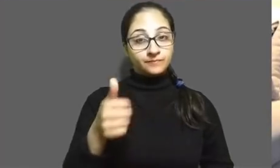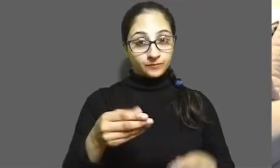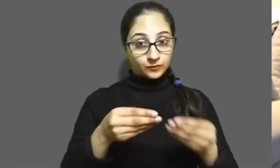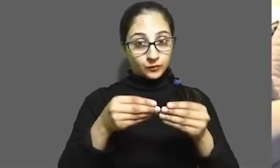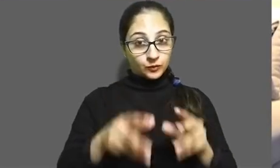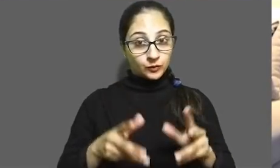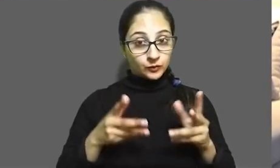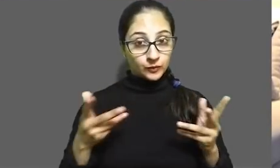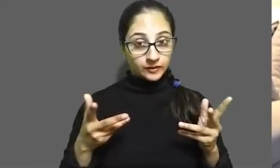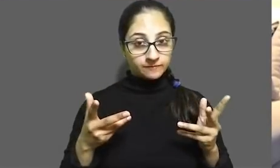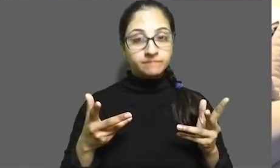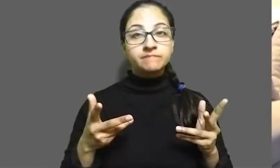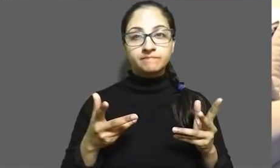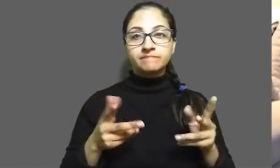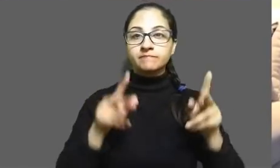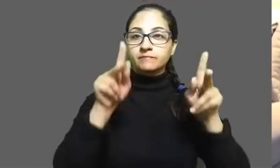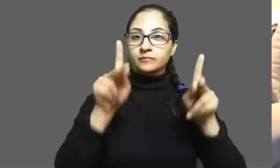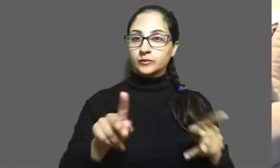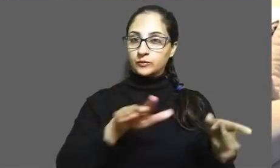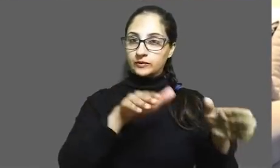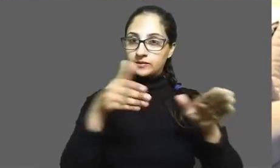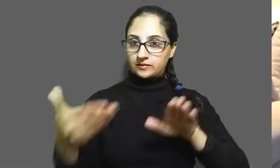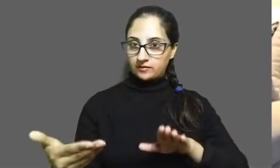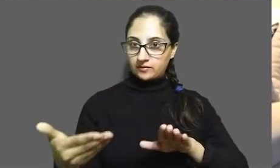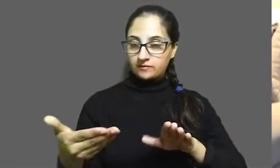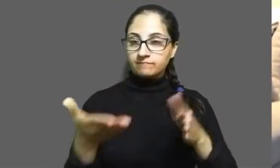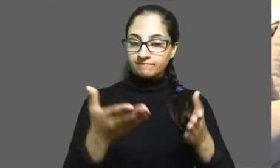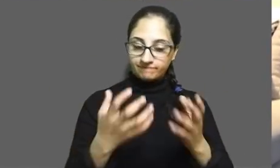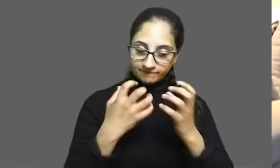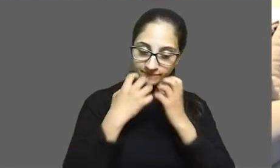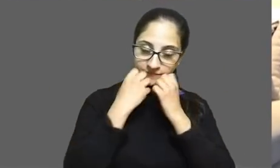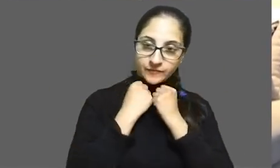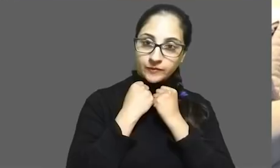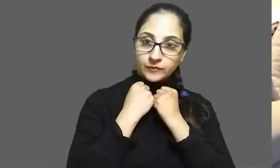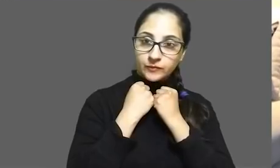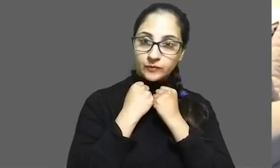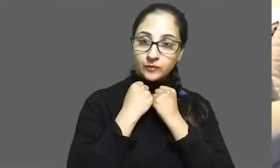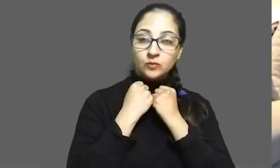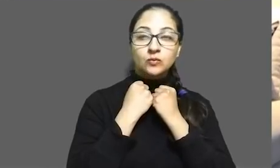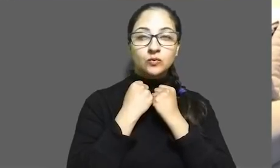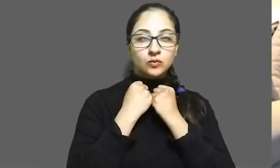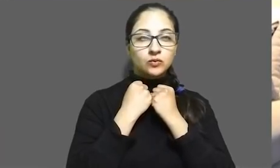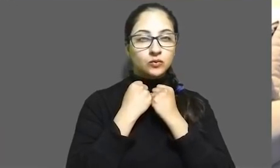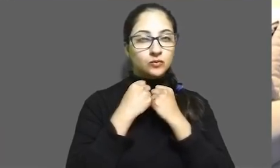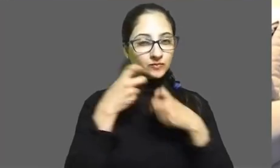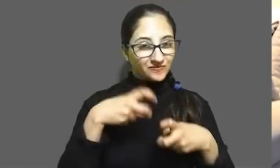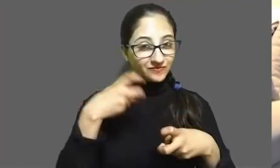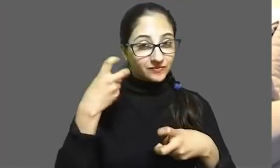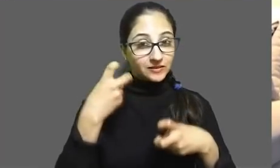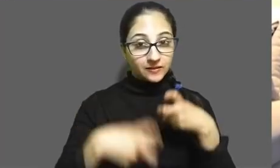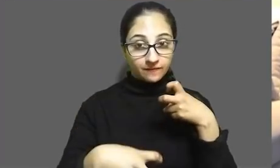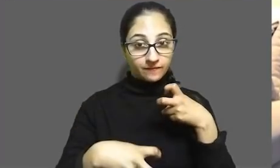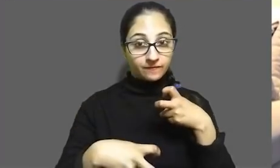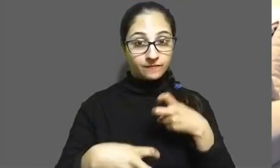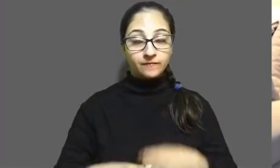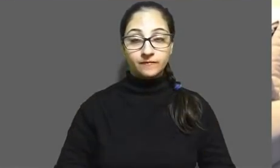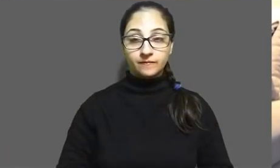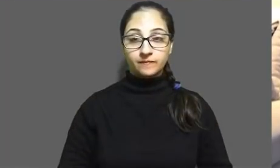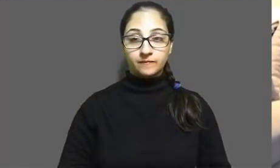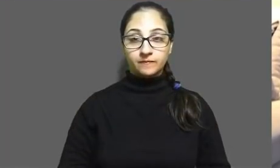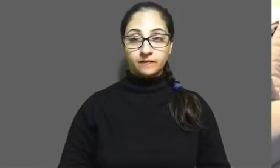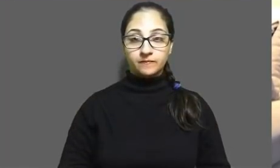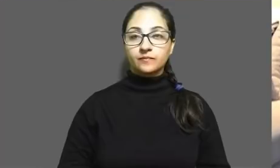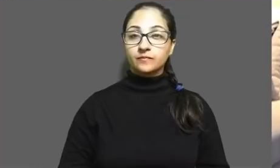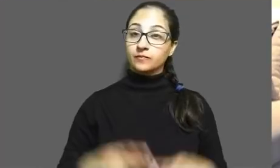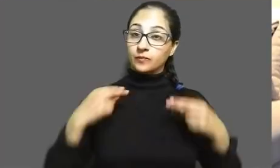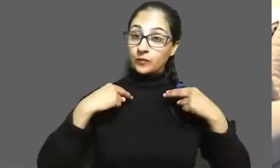And of course, during this time, many of us have also experienced the loss of loved